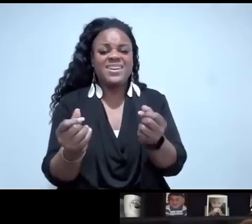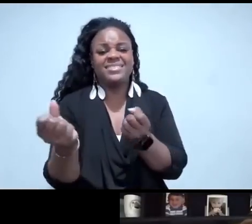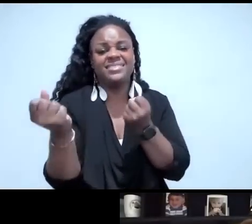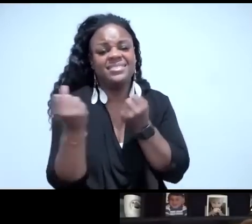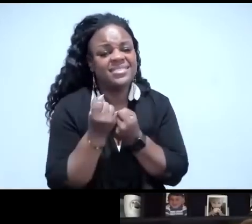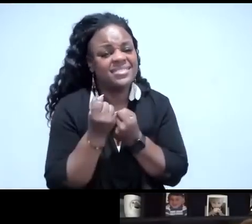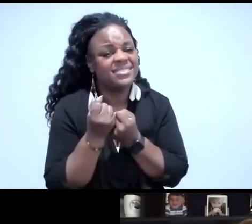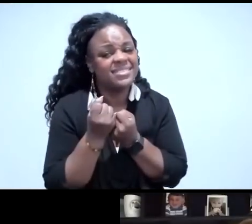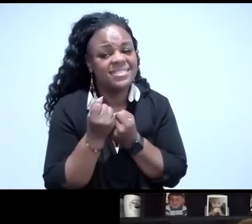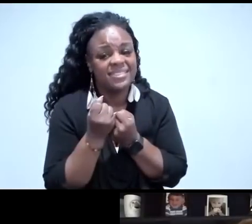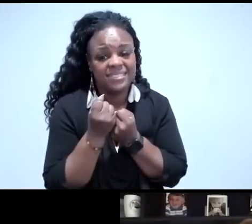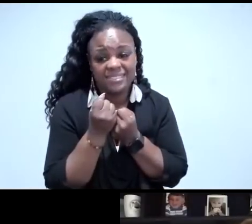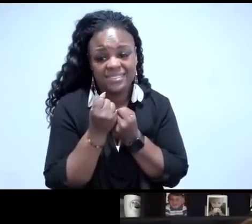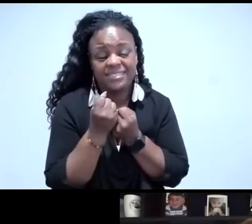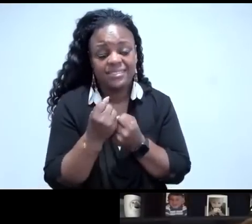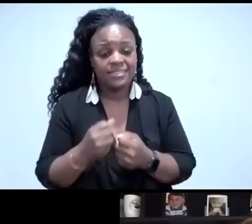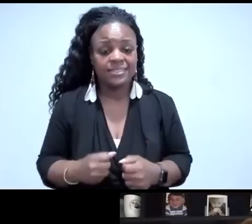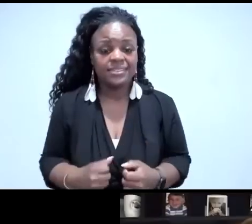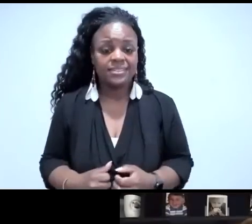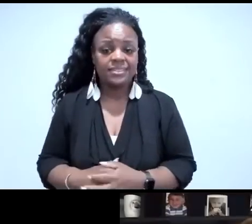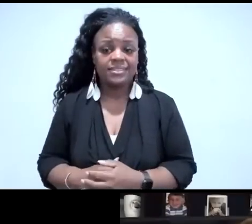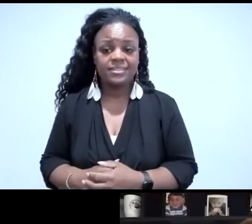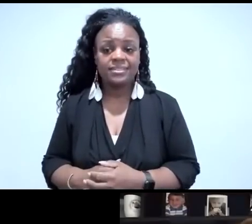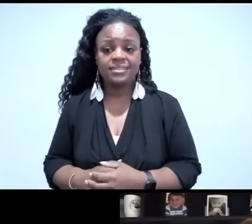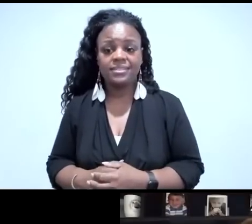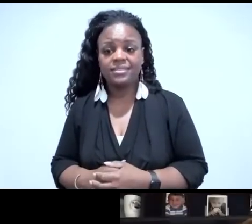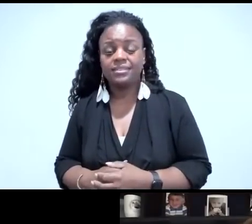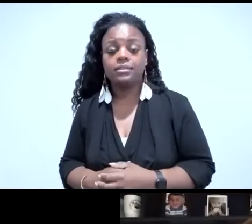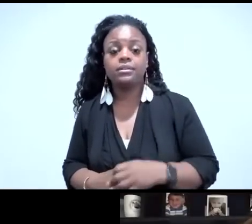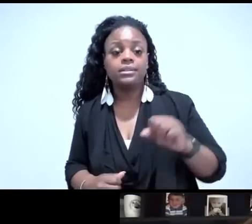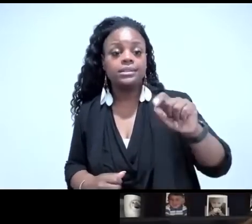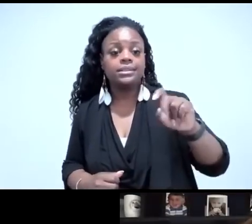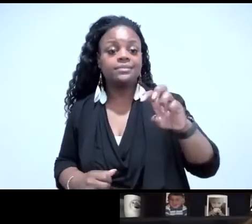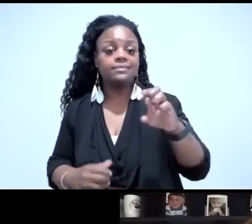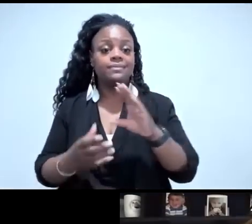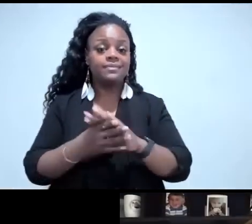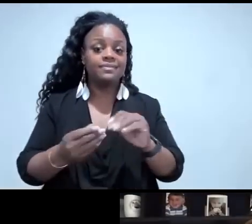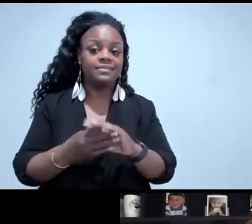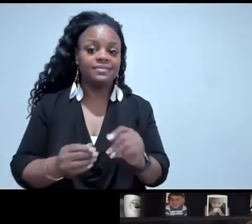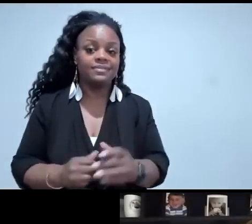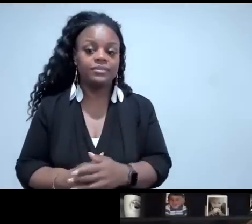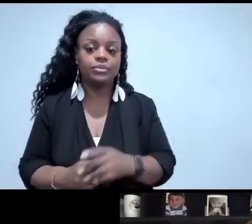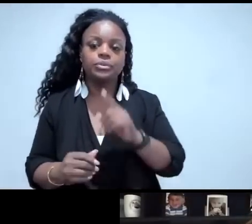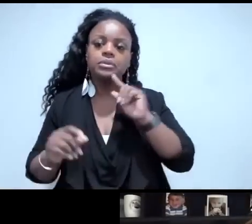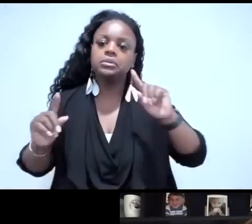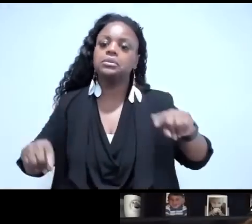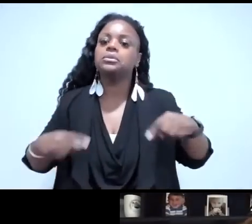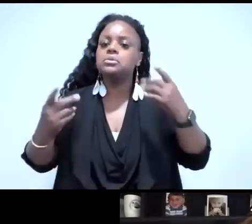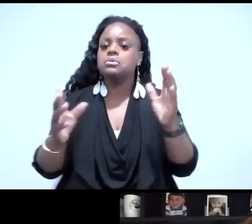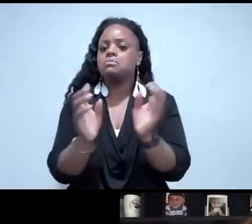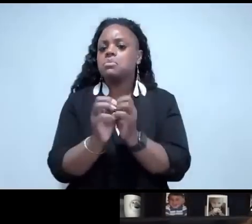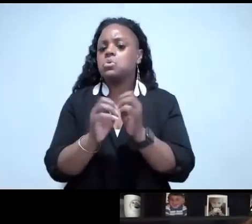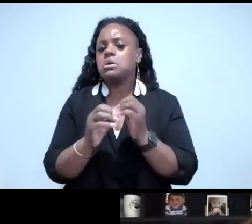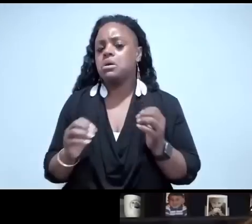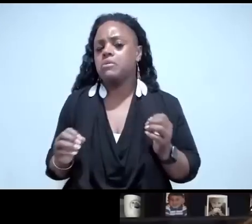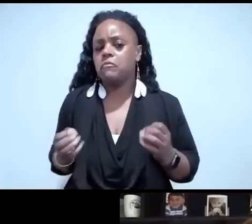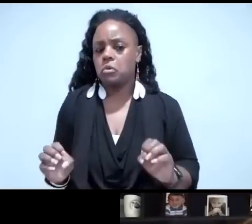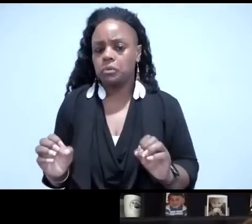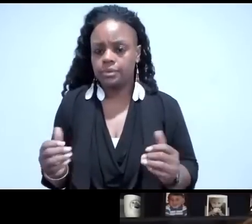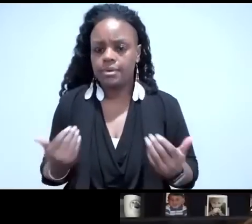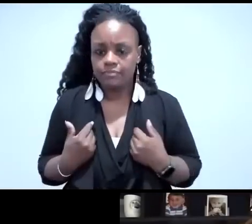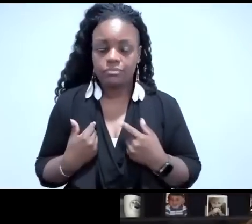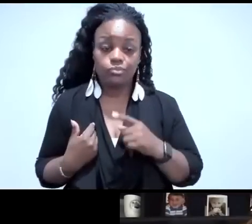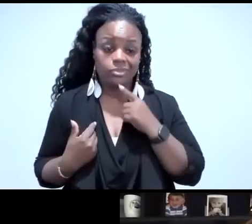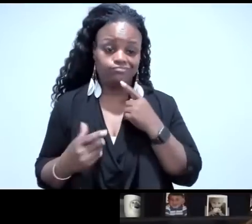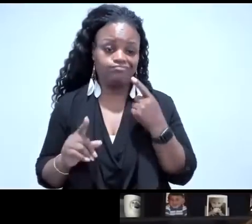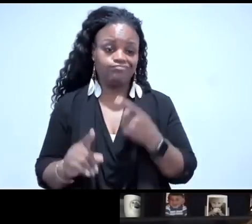So at this time, when we're seeing more efforts to unionize than we've seen in years, and NLRB just said there's a 58% increase in union petitions